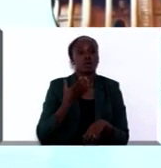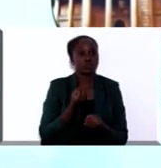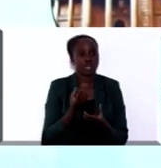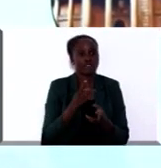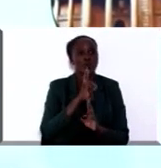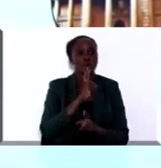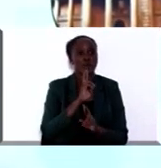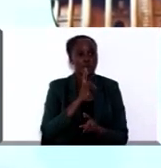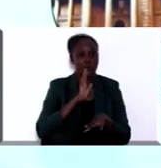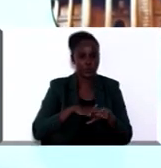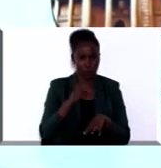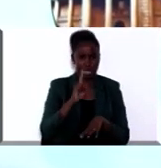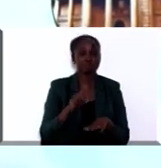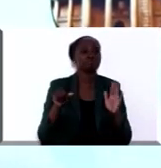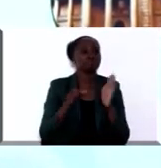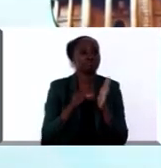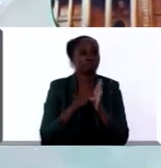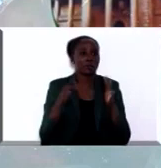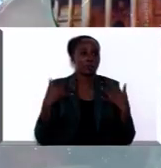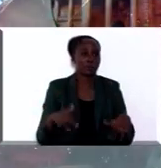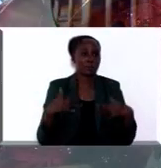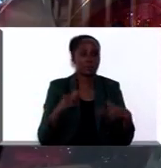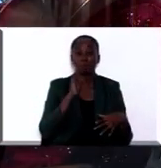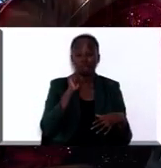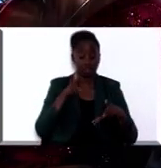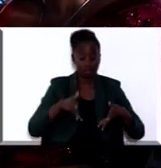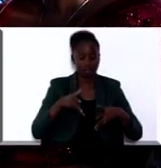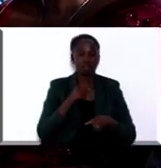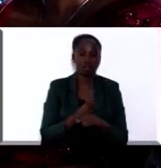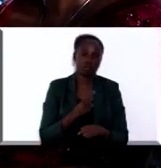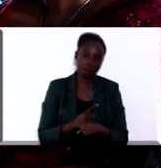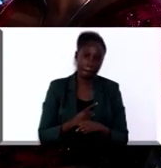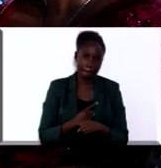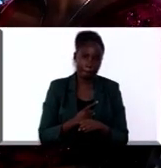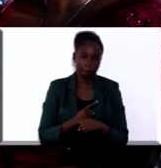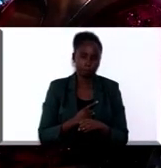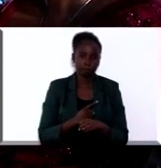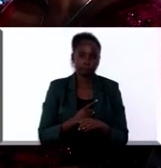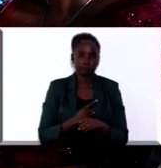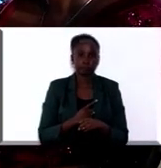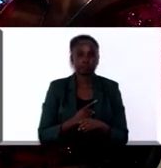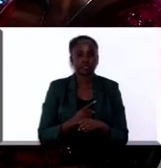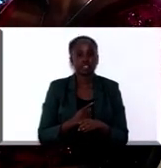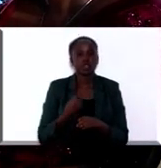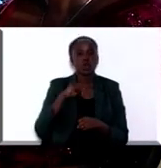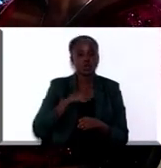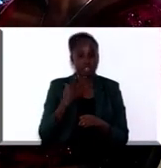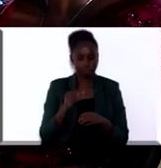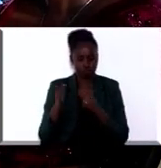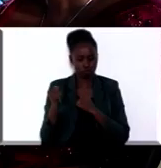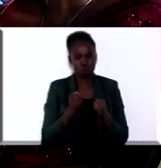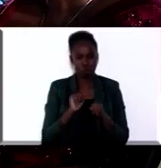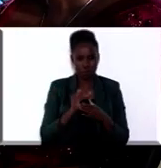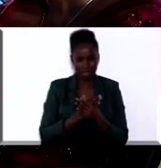report about an important matter in Gauteng. We have now made a strong and persuasive case